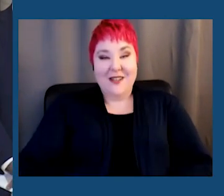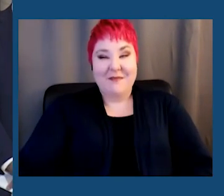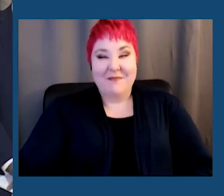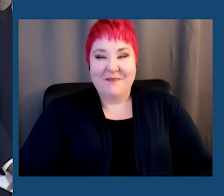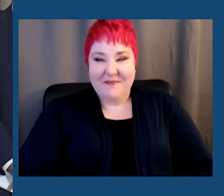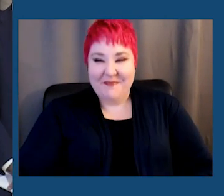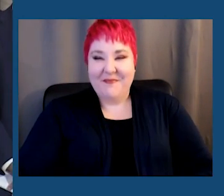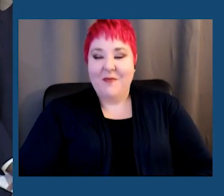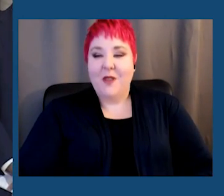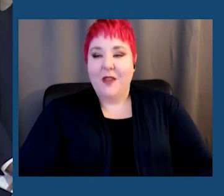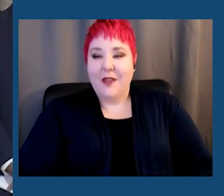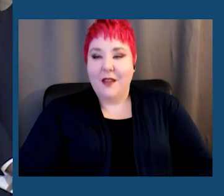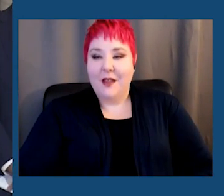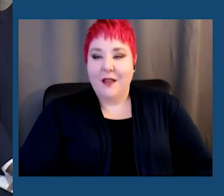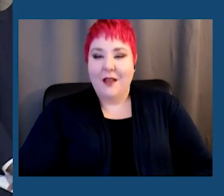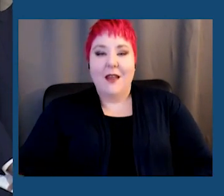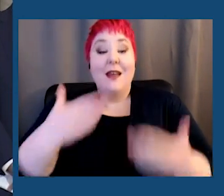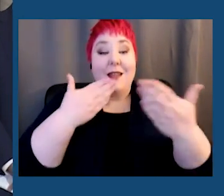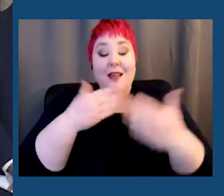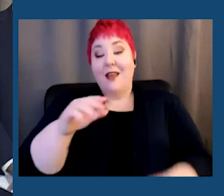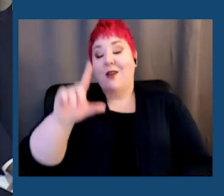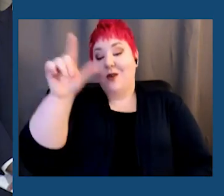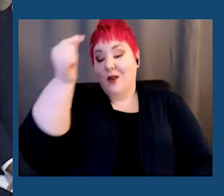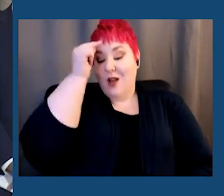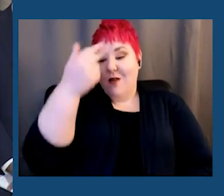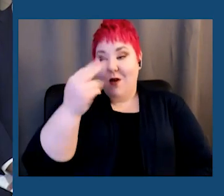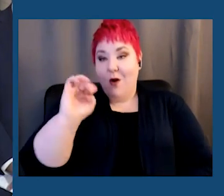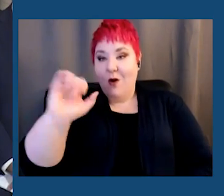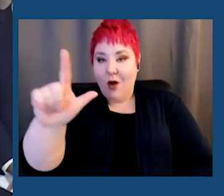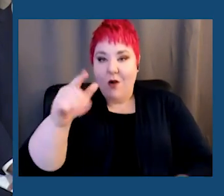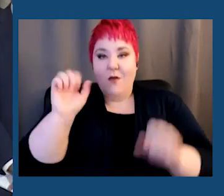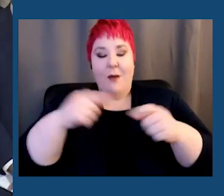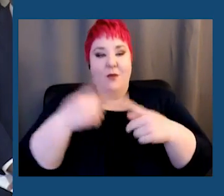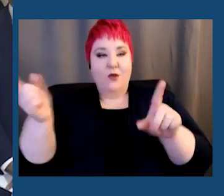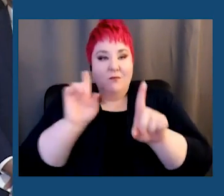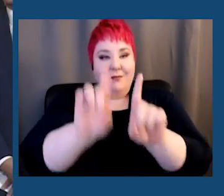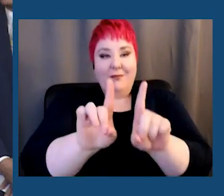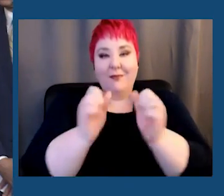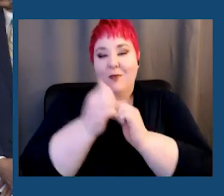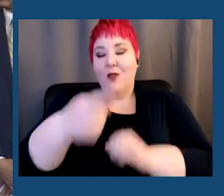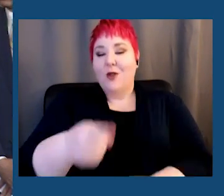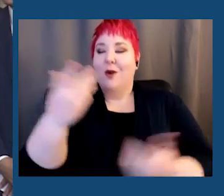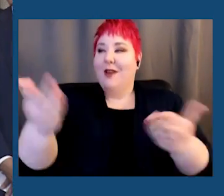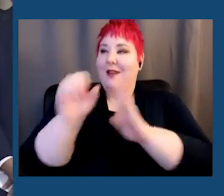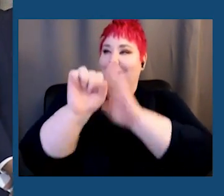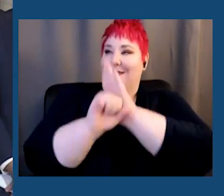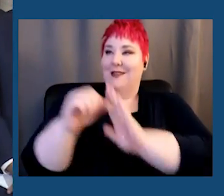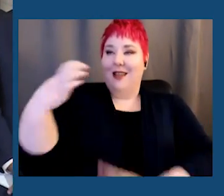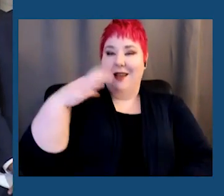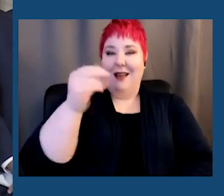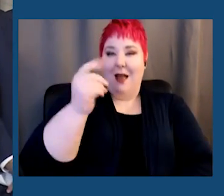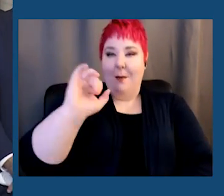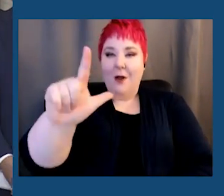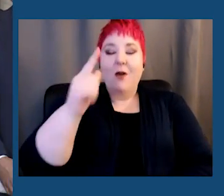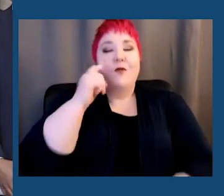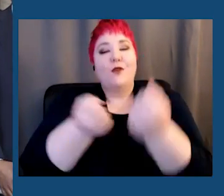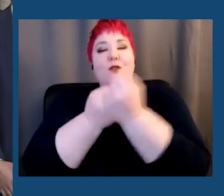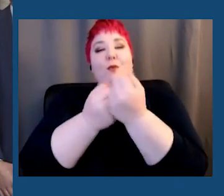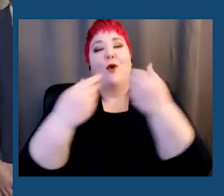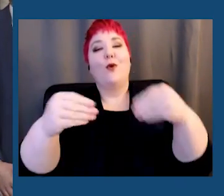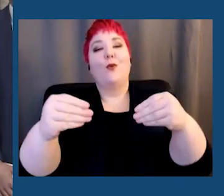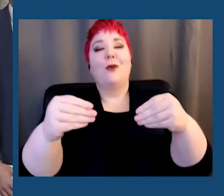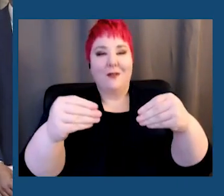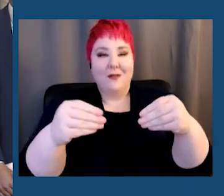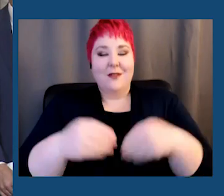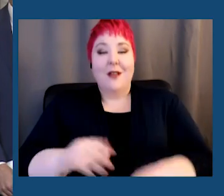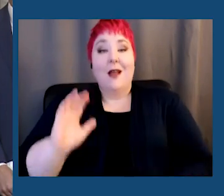you, Governor Hochul, for the opportunity to stand next to you today at the state capitol and support our retail stores, our employees, and the